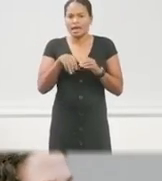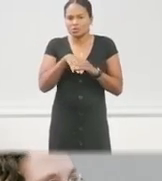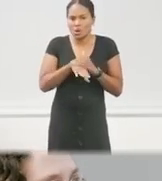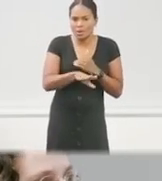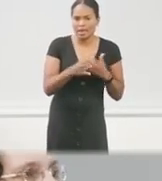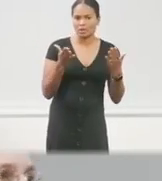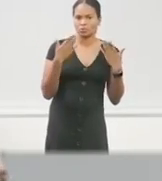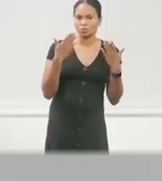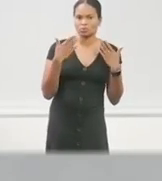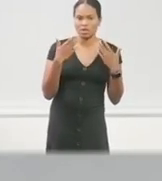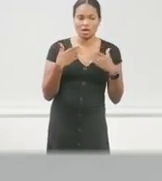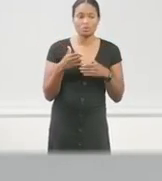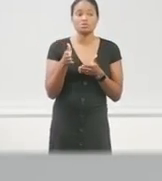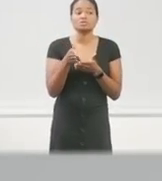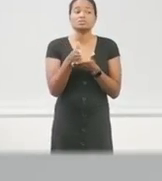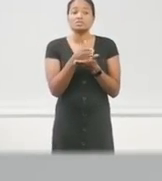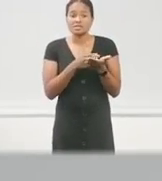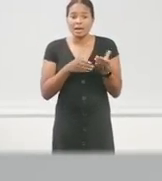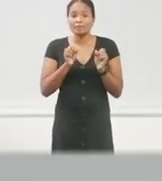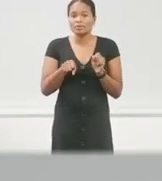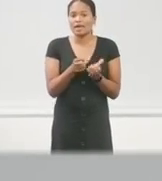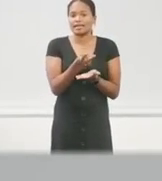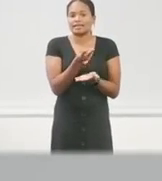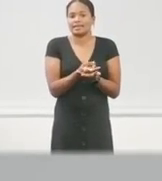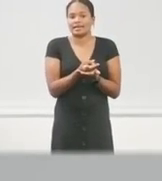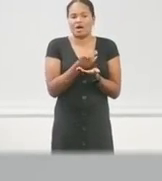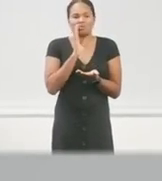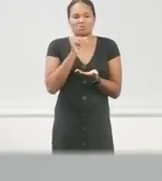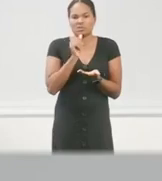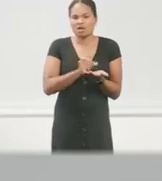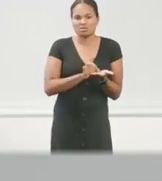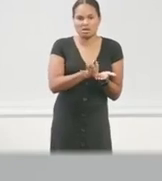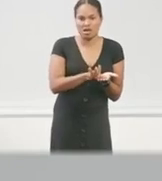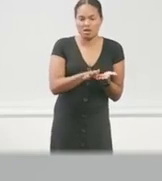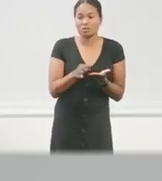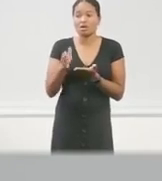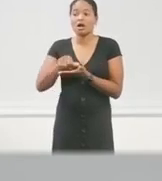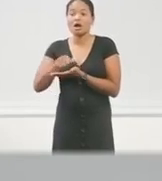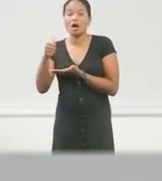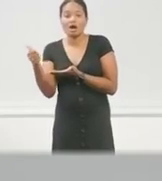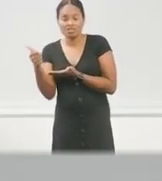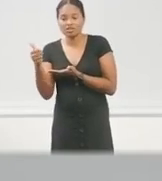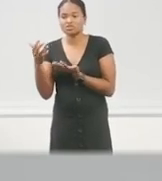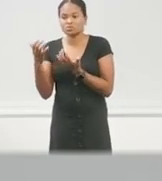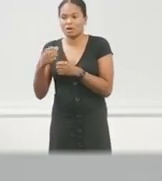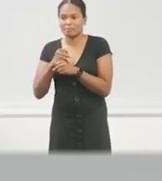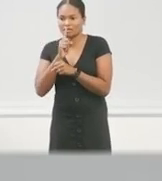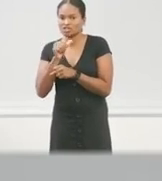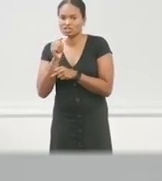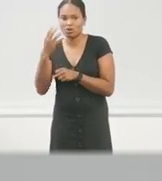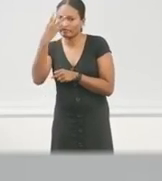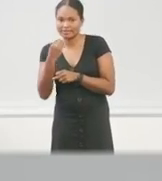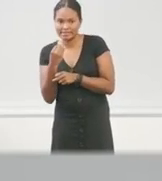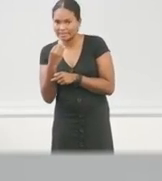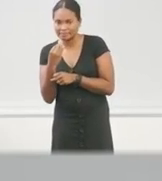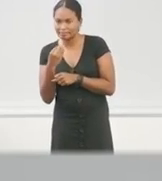of them you can actually lay down. You are not going to get kicked out for that. Some, they kind of make sure that people are not falling asleep.